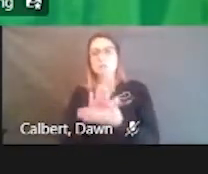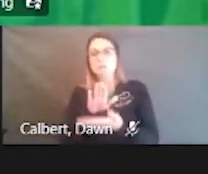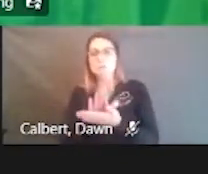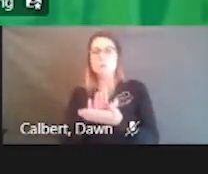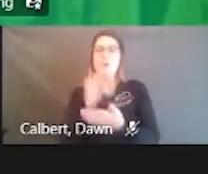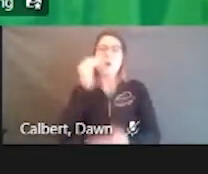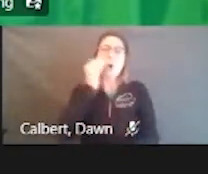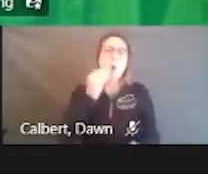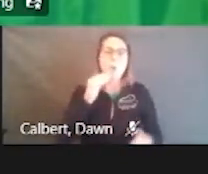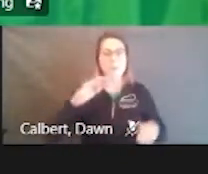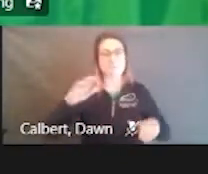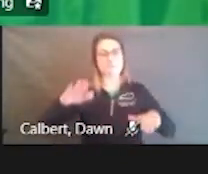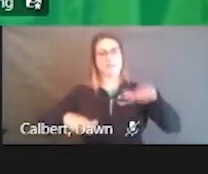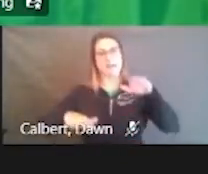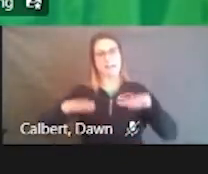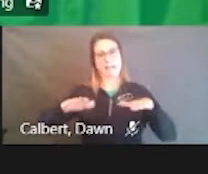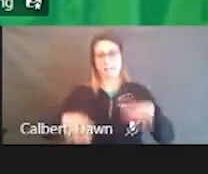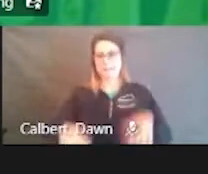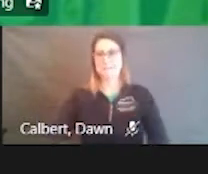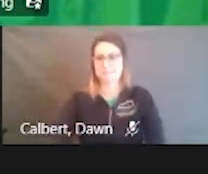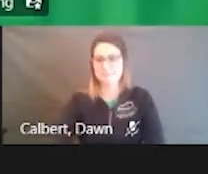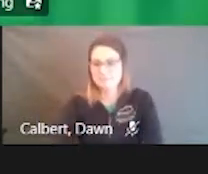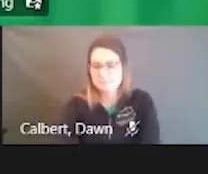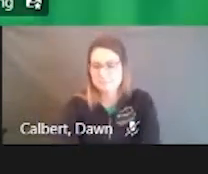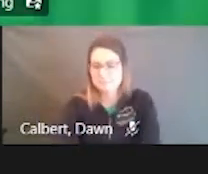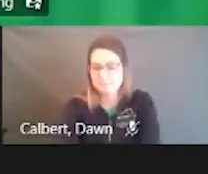balance. That's awesome.